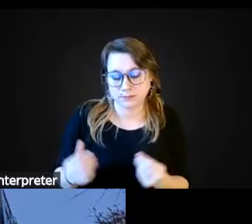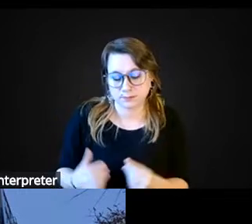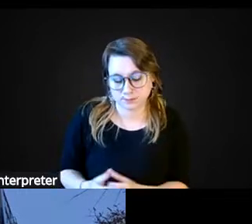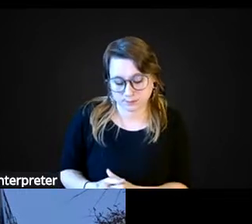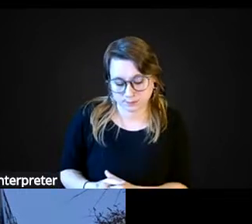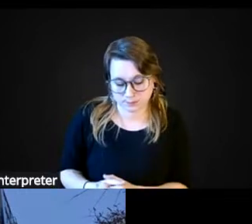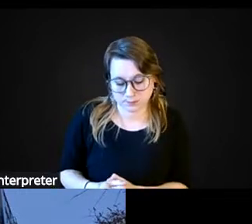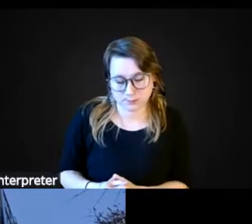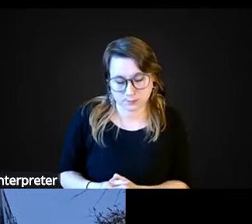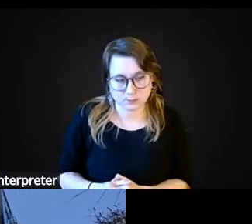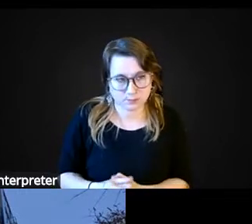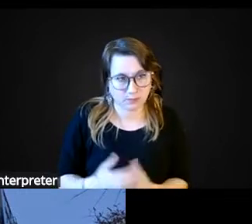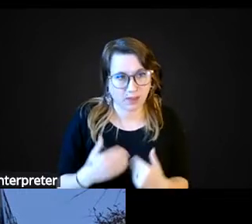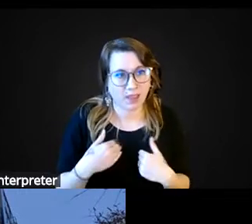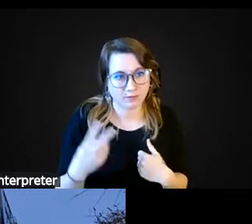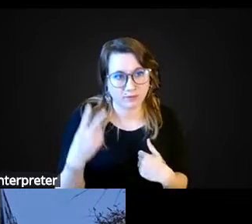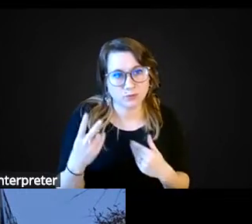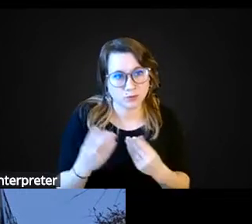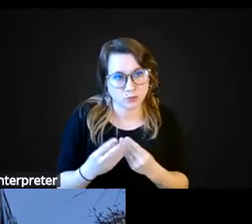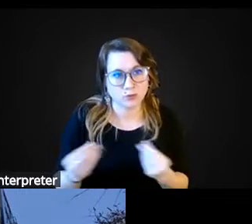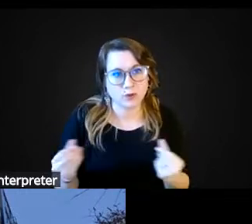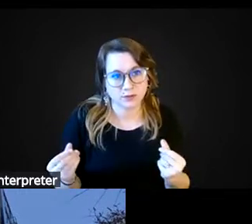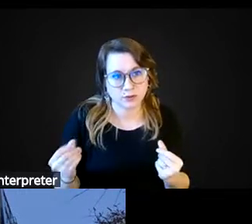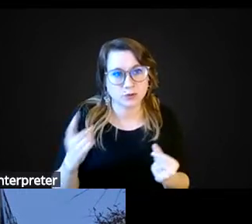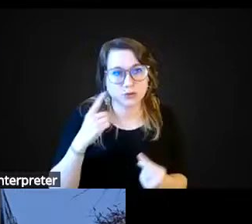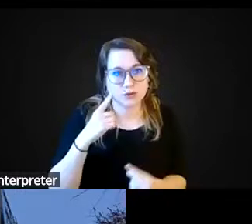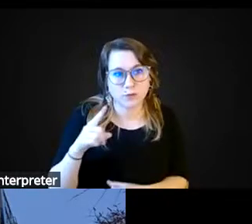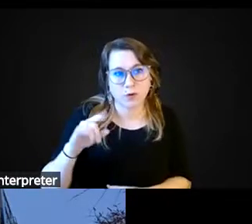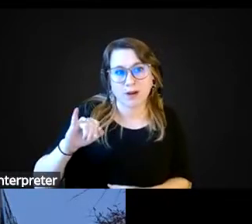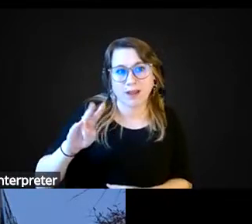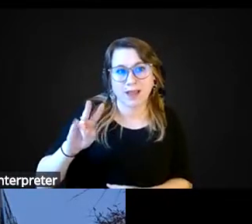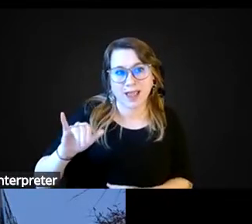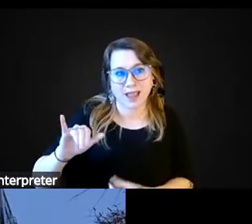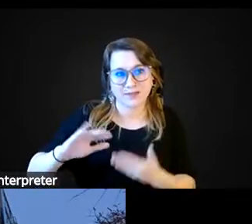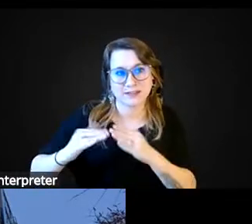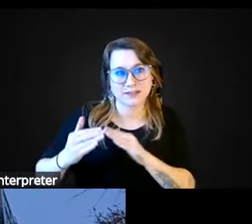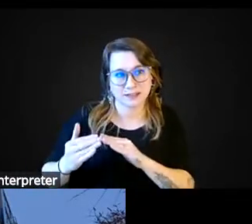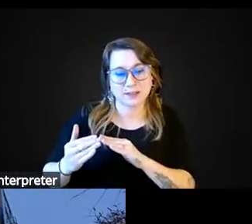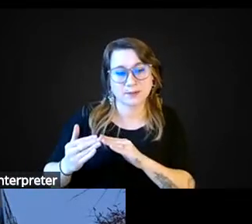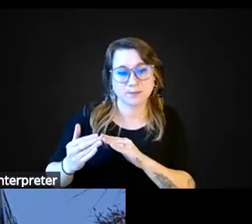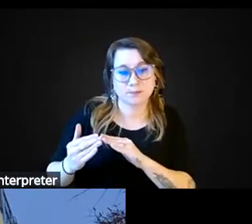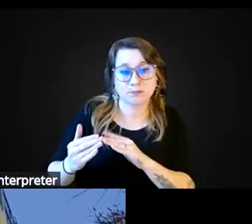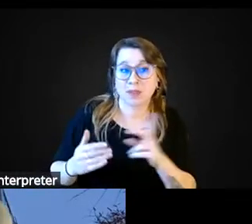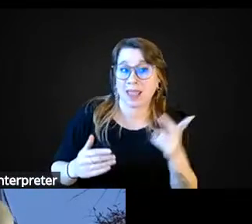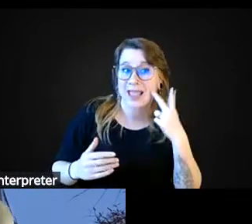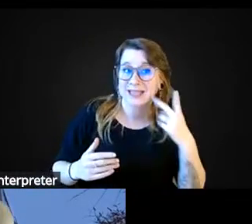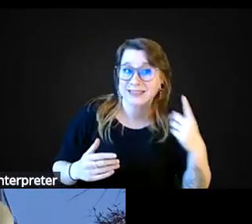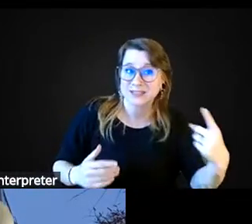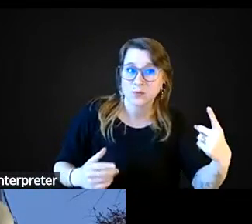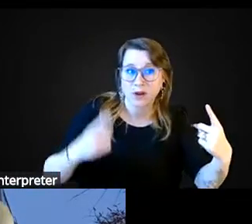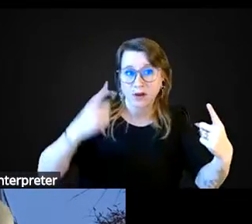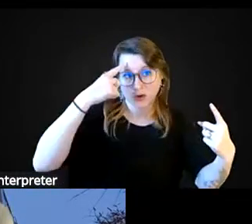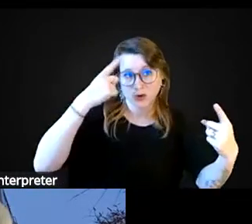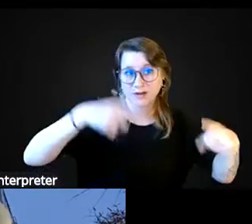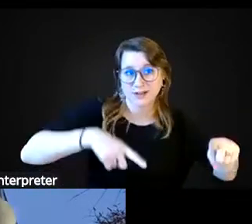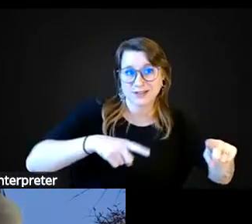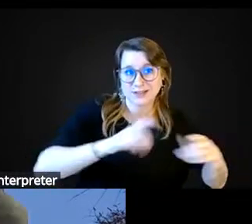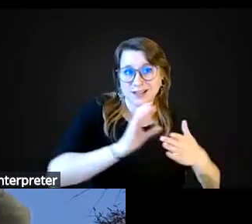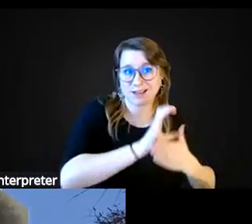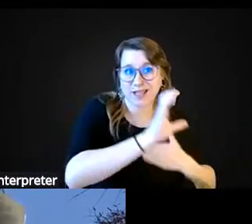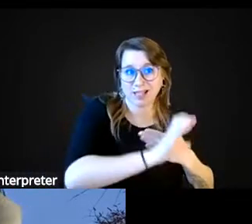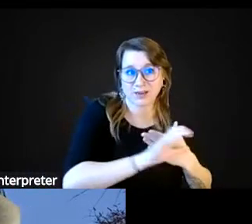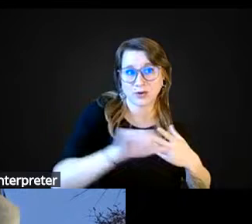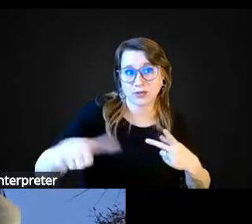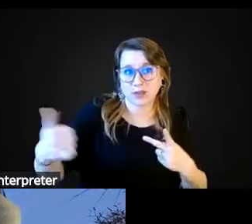I have two resolutions for Ivy City. Commissioner, I see one of them under consent calendar items and the other under